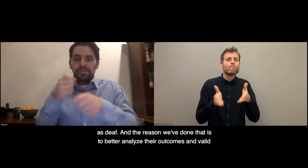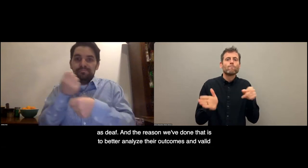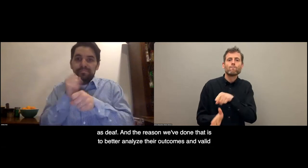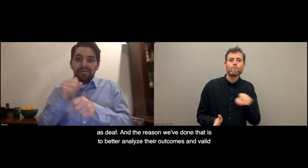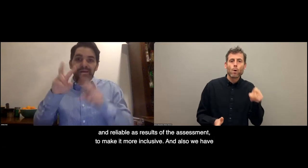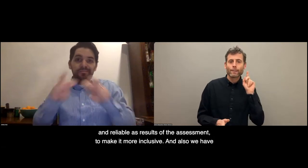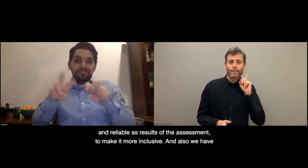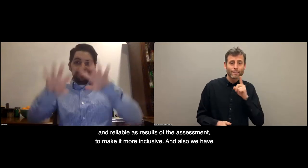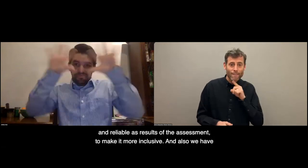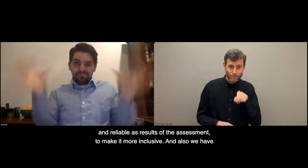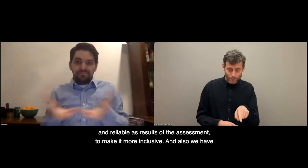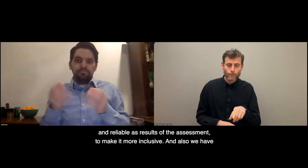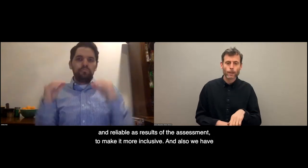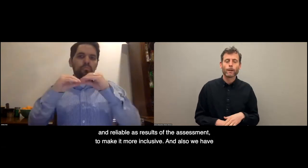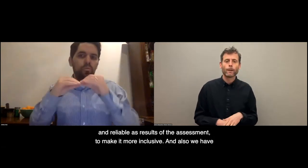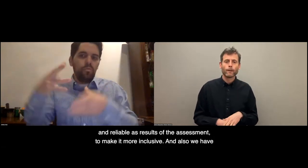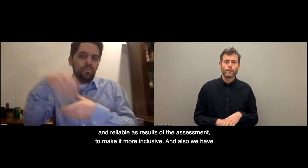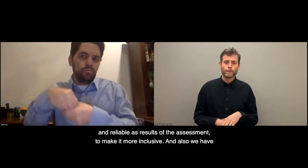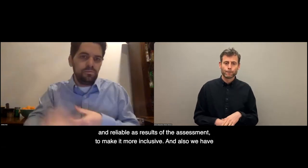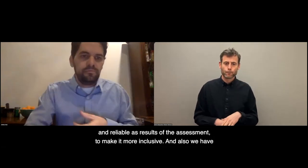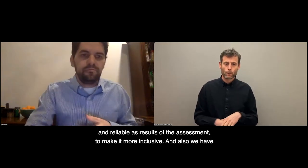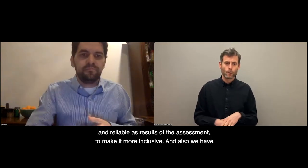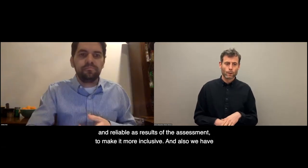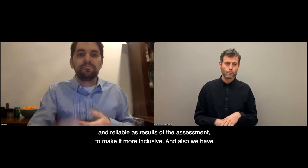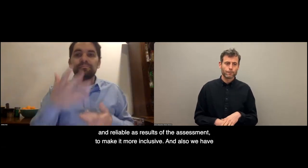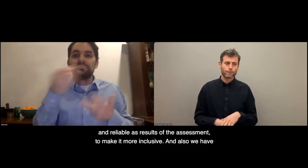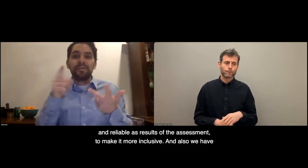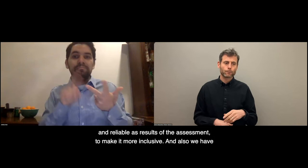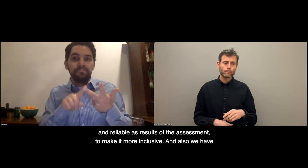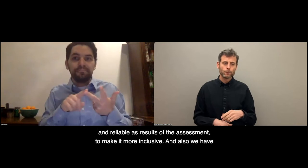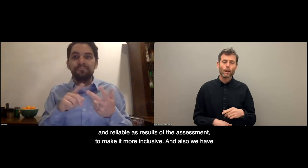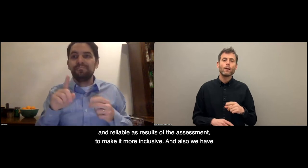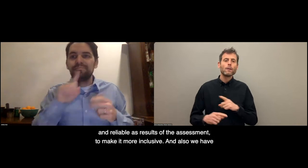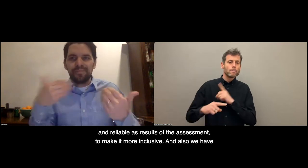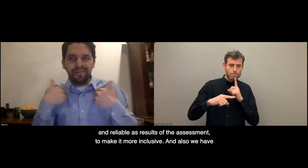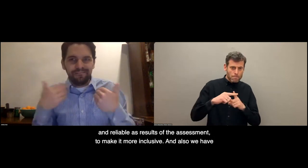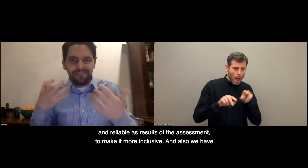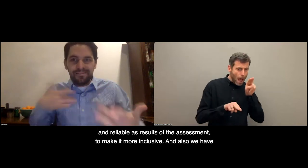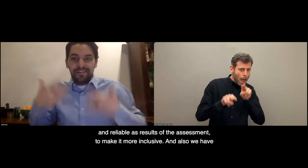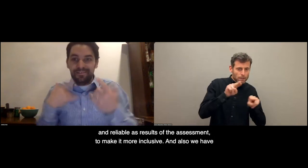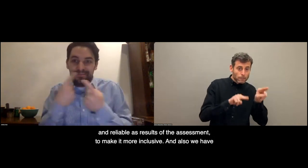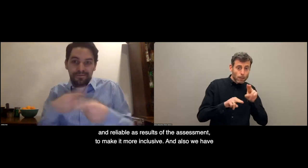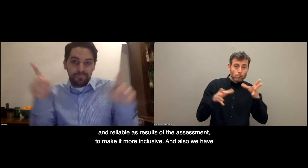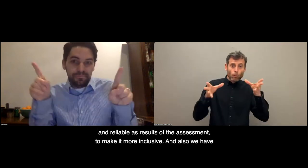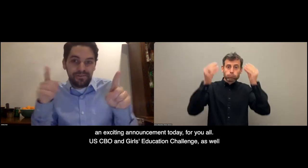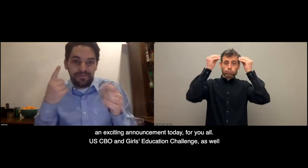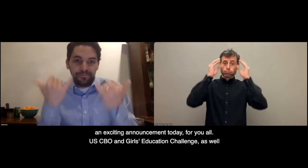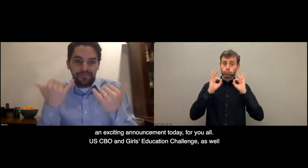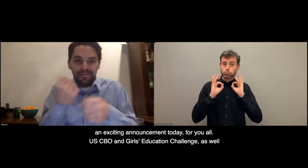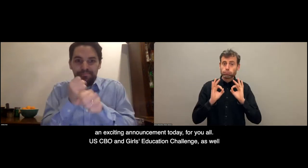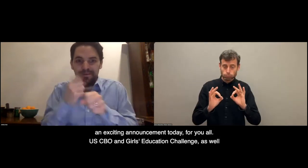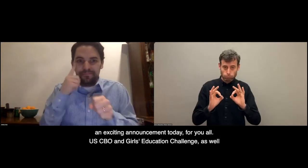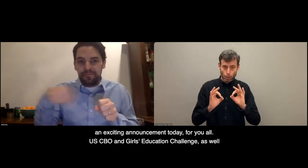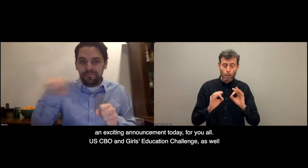and valid and reliable results of the assessment to make it more inclusive. And also we have